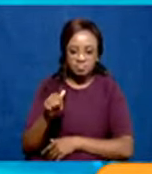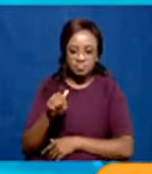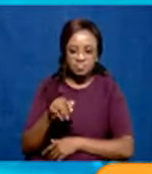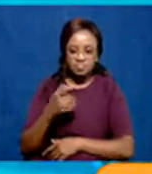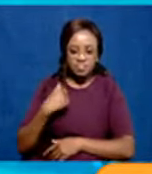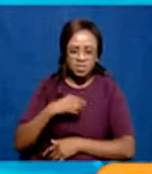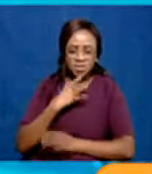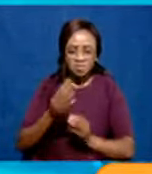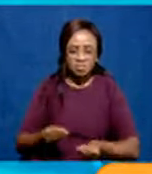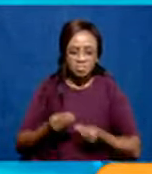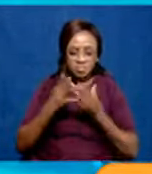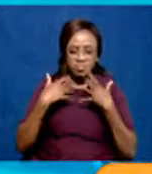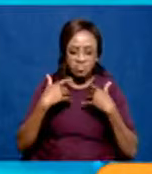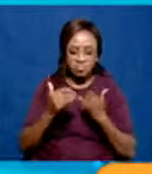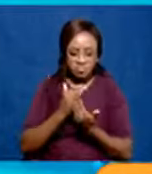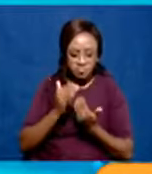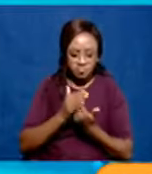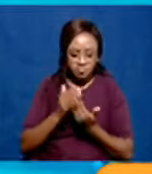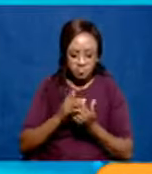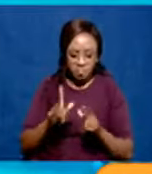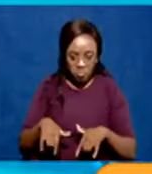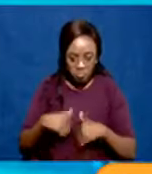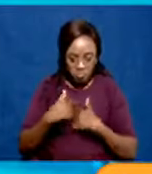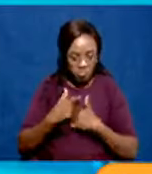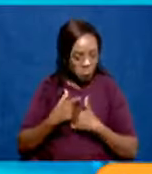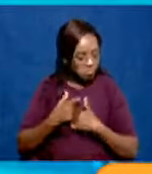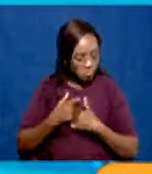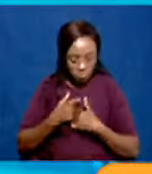ourselves, just like NHIF did not, but we're supposed to